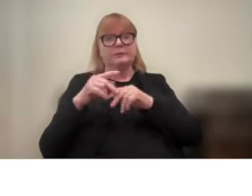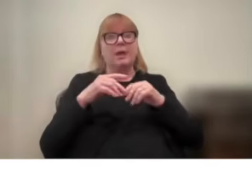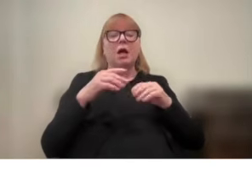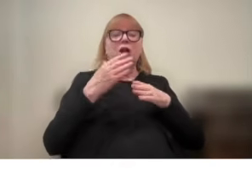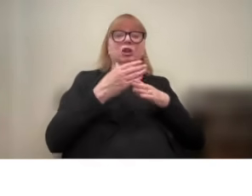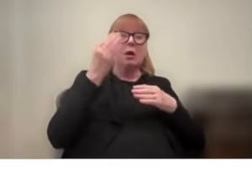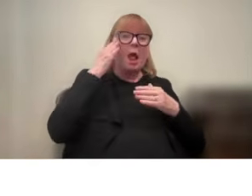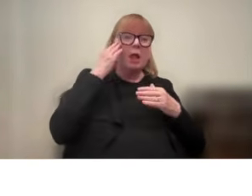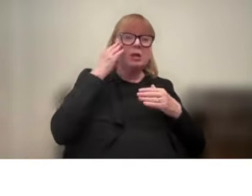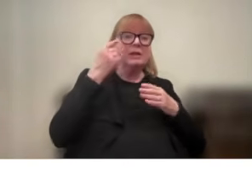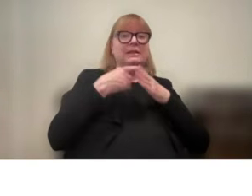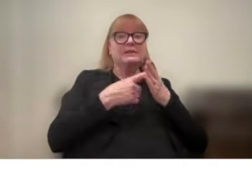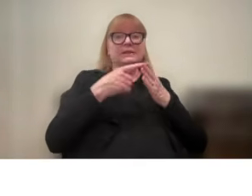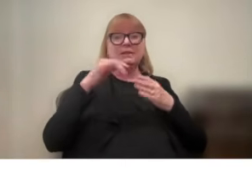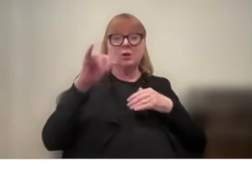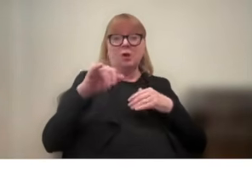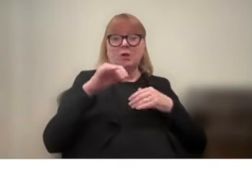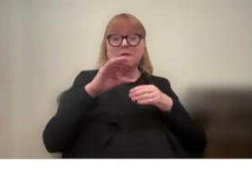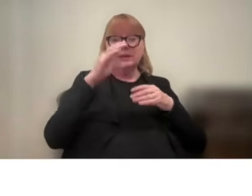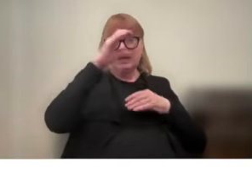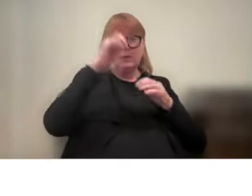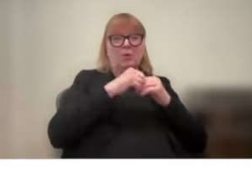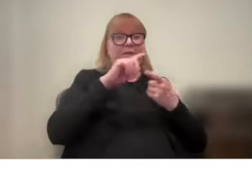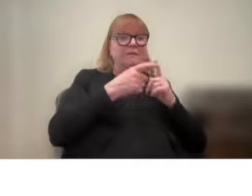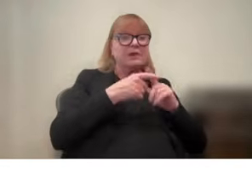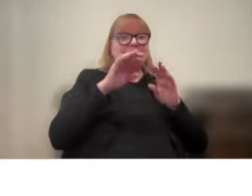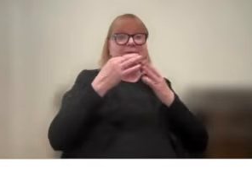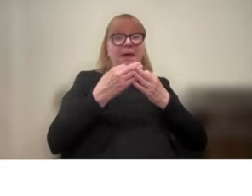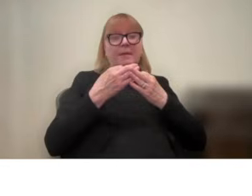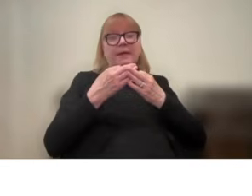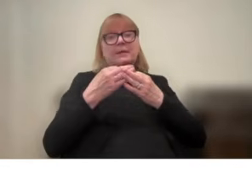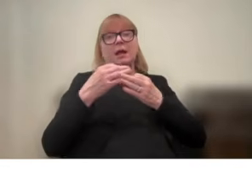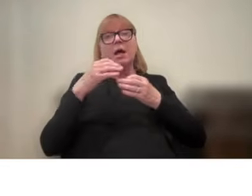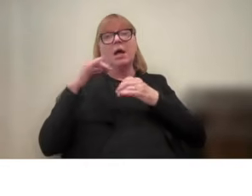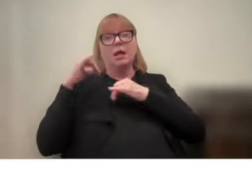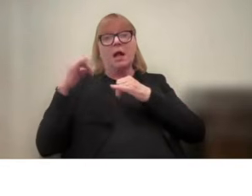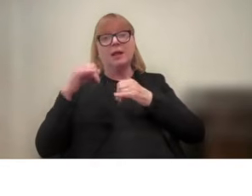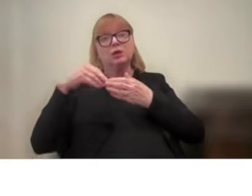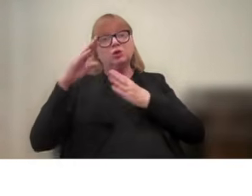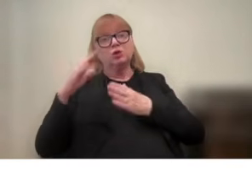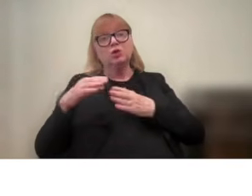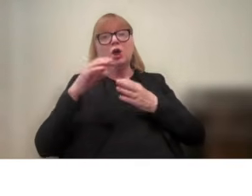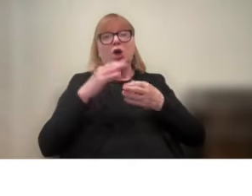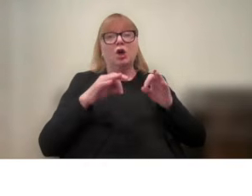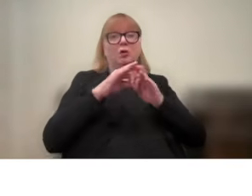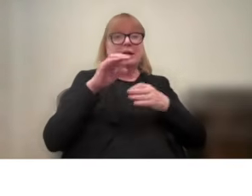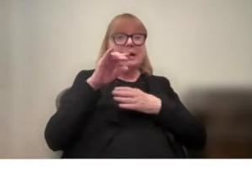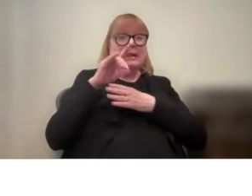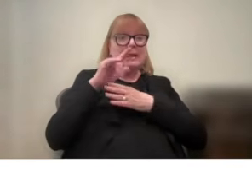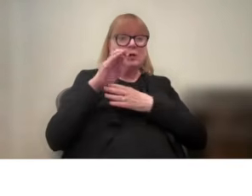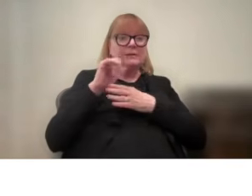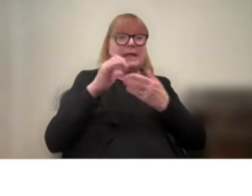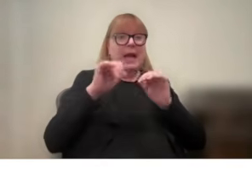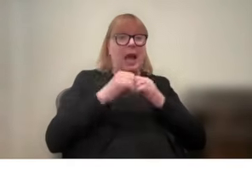Share knowledge, discuss these concepts with friends, families, colleagues, students. Critical literacy grows through